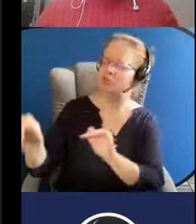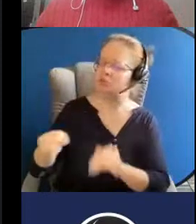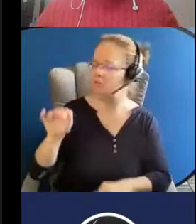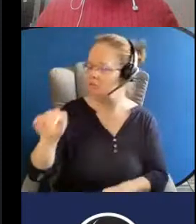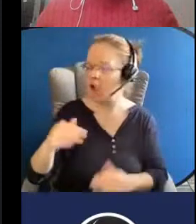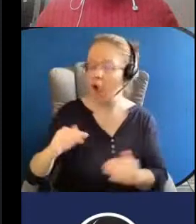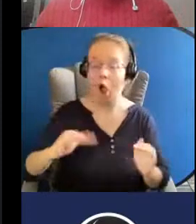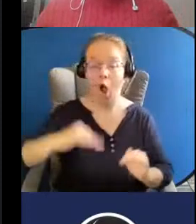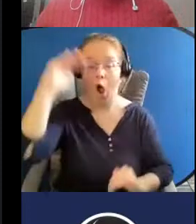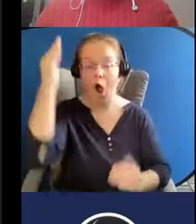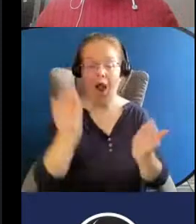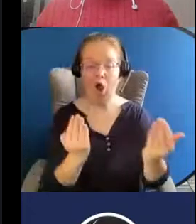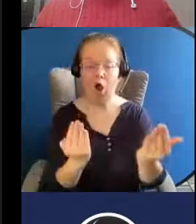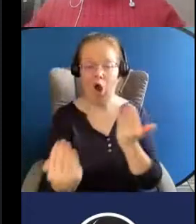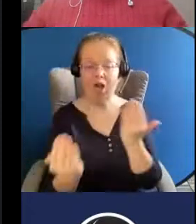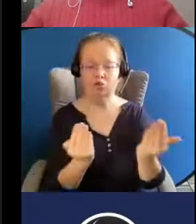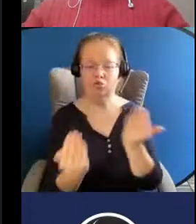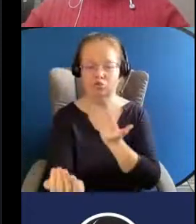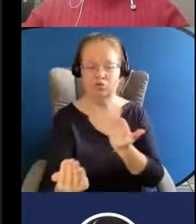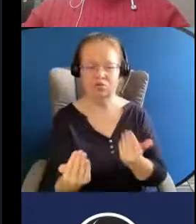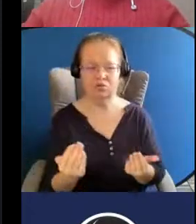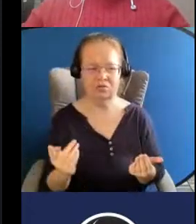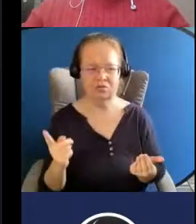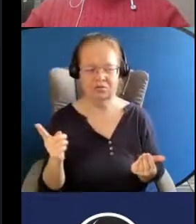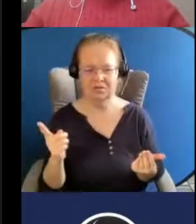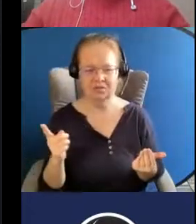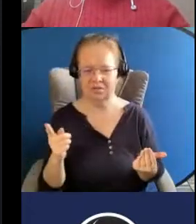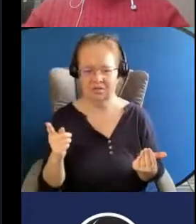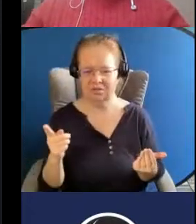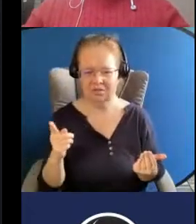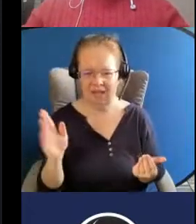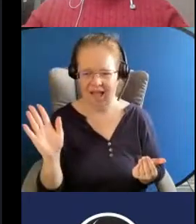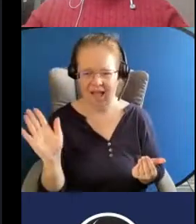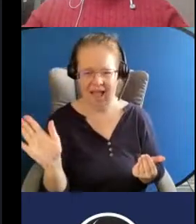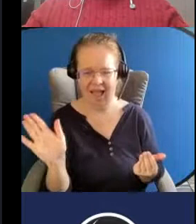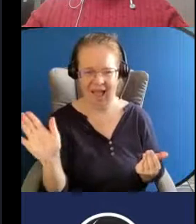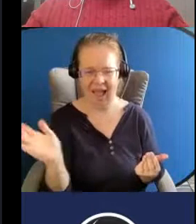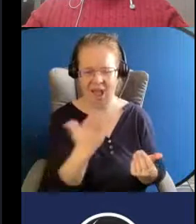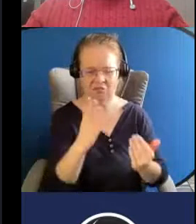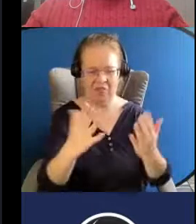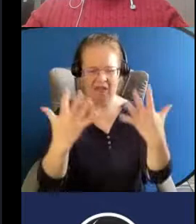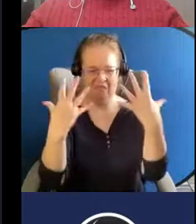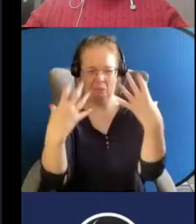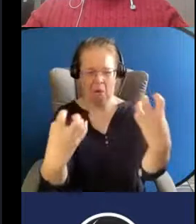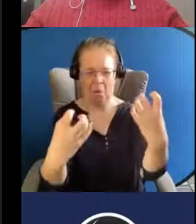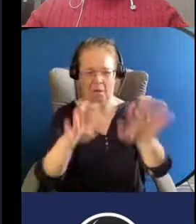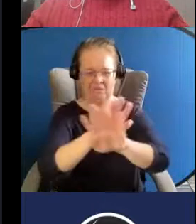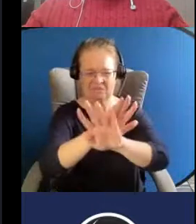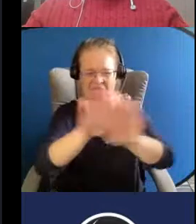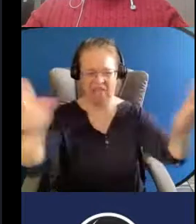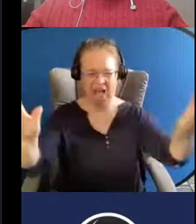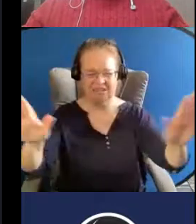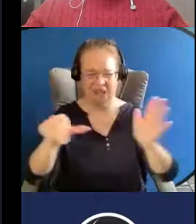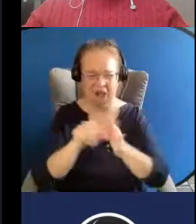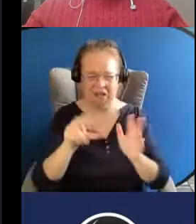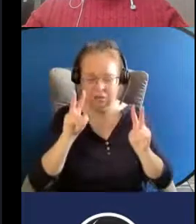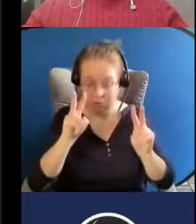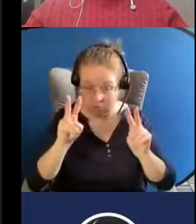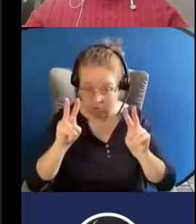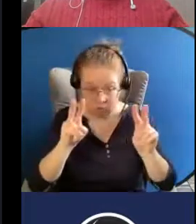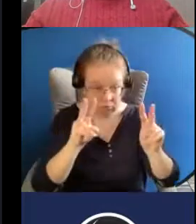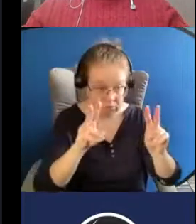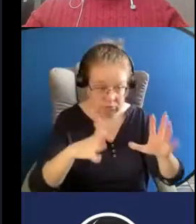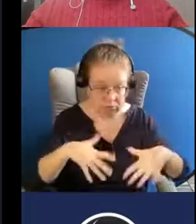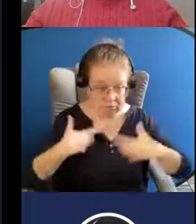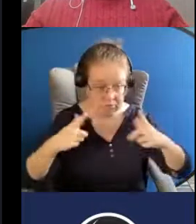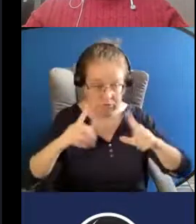high contrast, it was just like a hammer and everything was flat. It was really hard to see. You felt completely